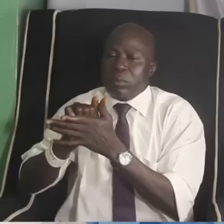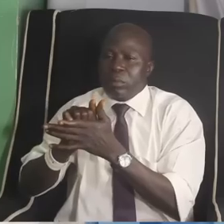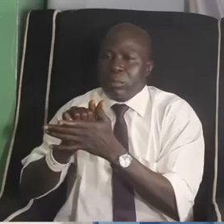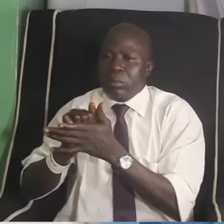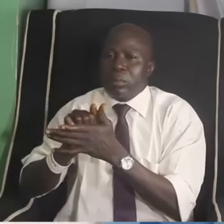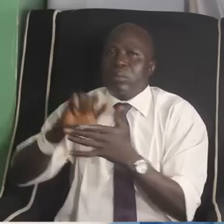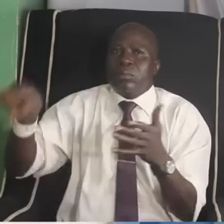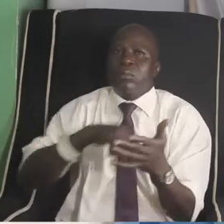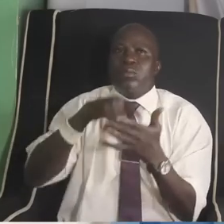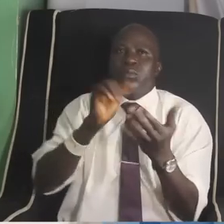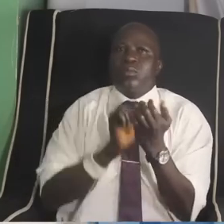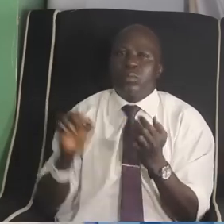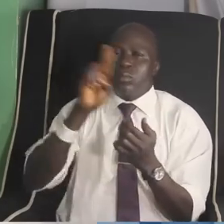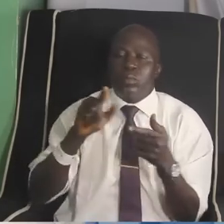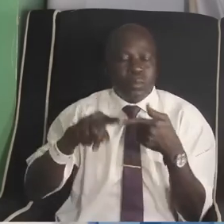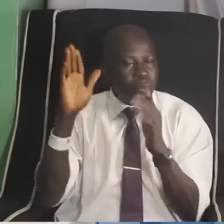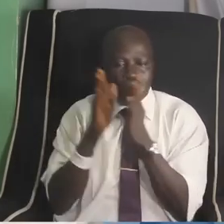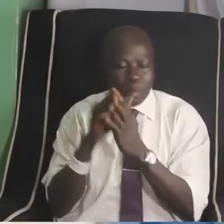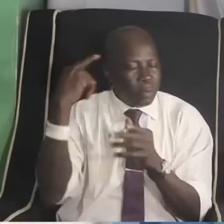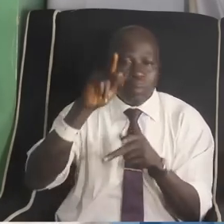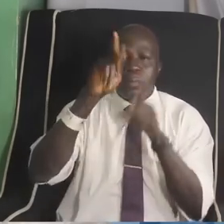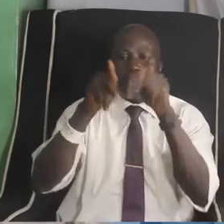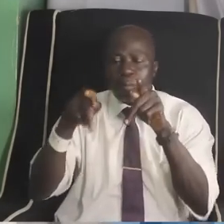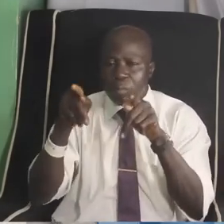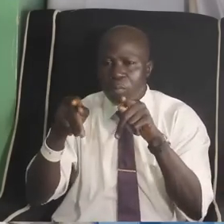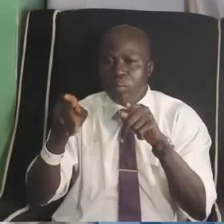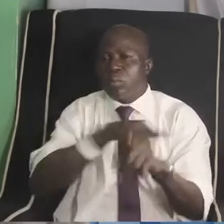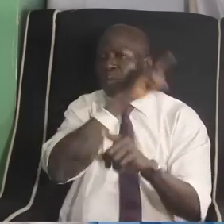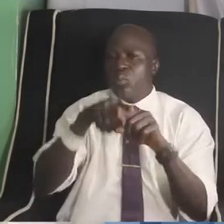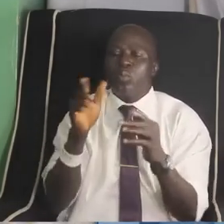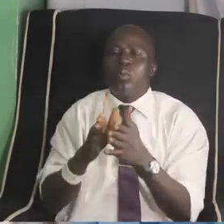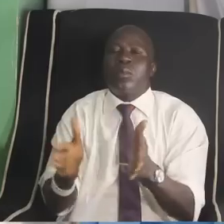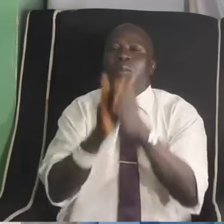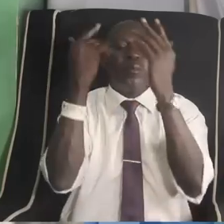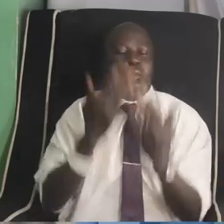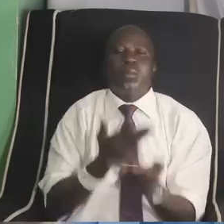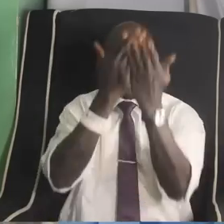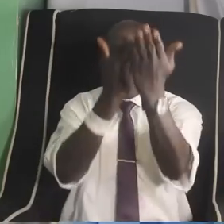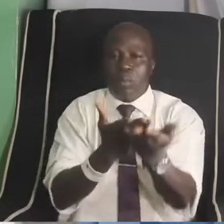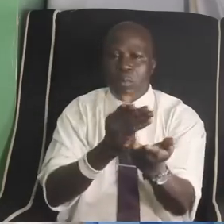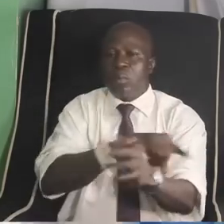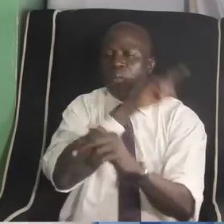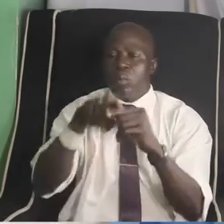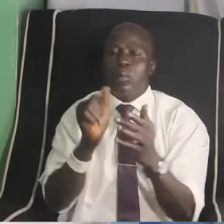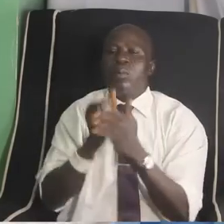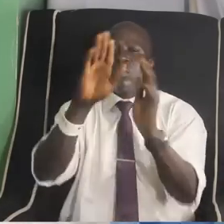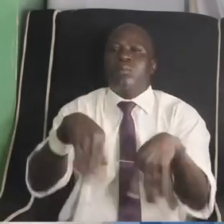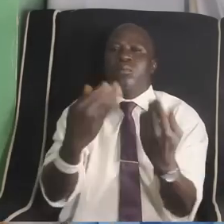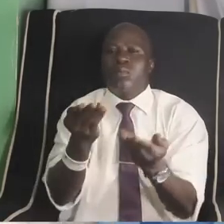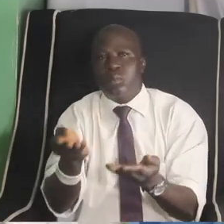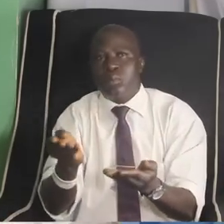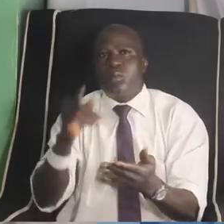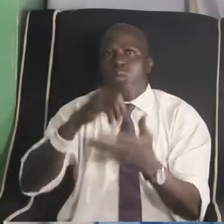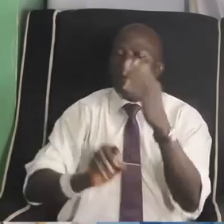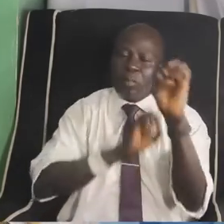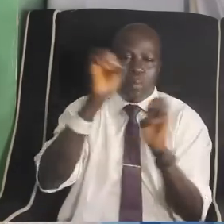said this is what we pray for your people when you ask for offering number two once they